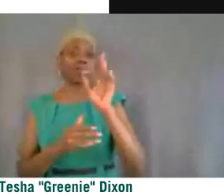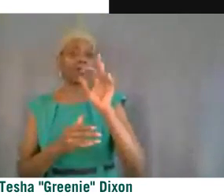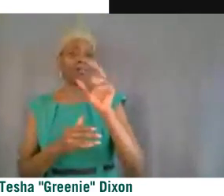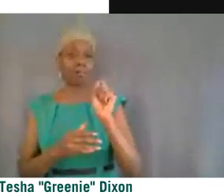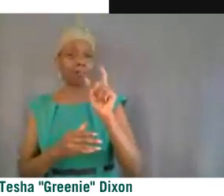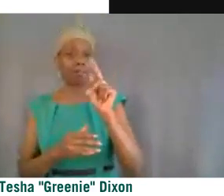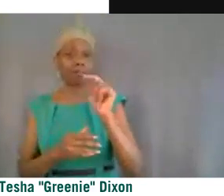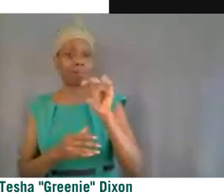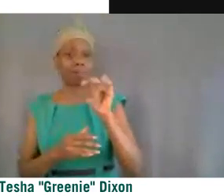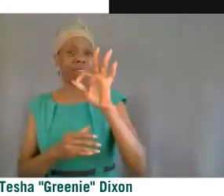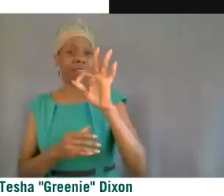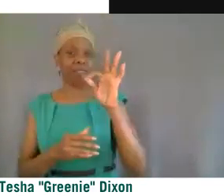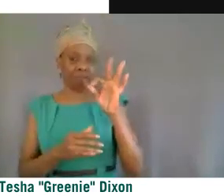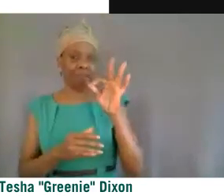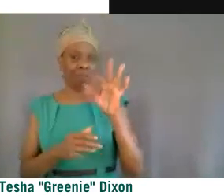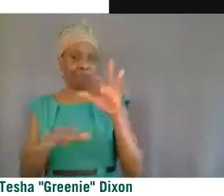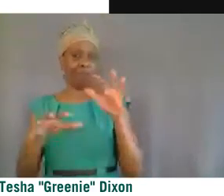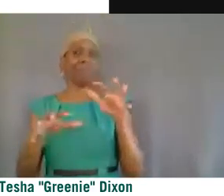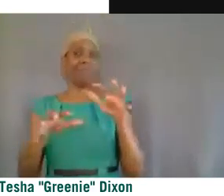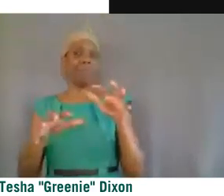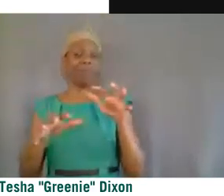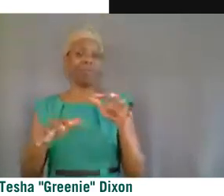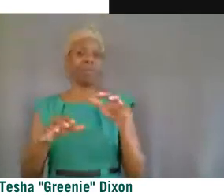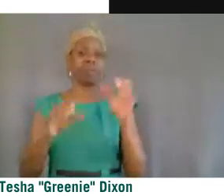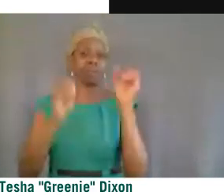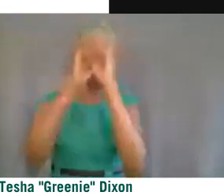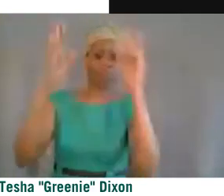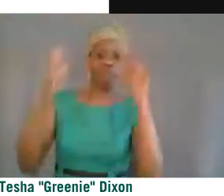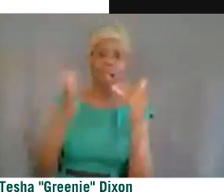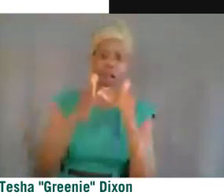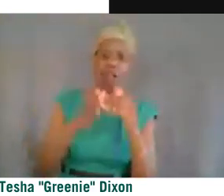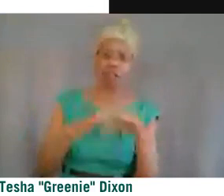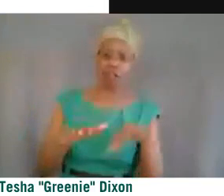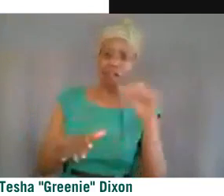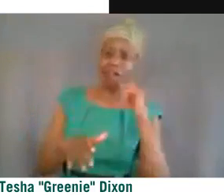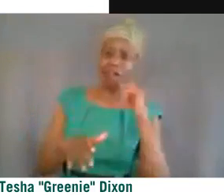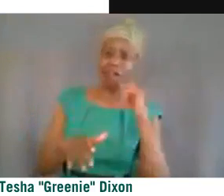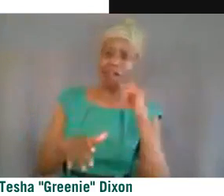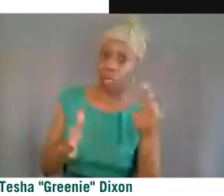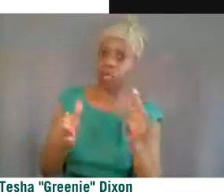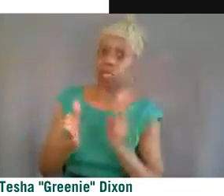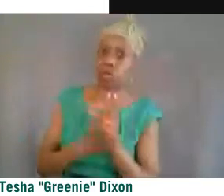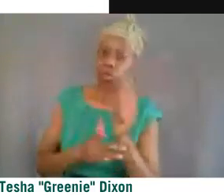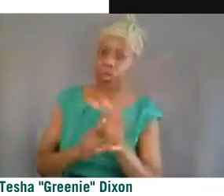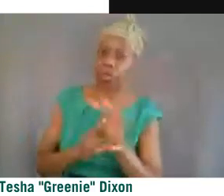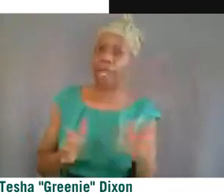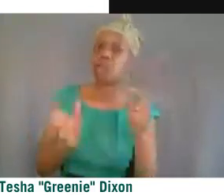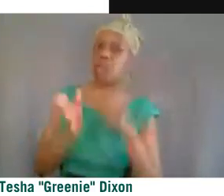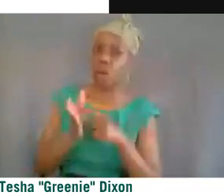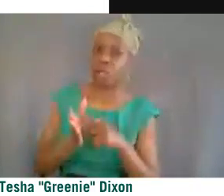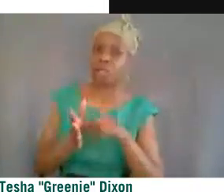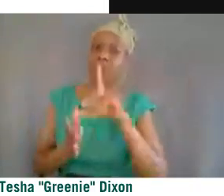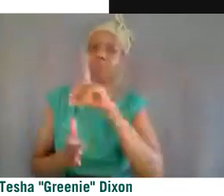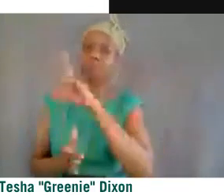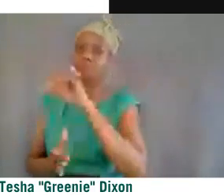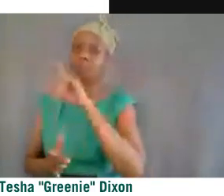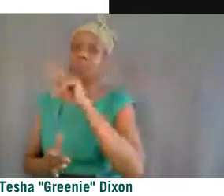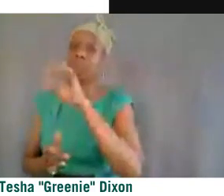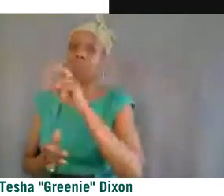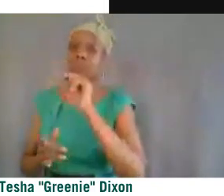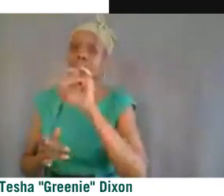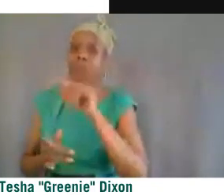Conceptually, I often find, this isn't always true, but I often find that dystonia is something that spreads.